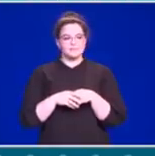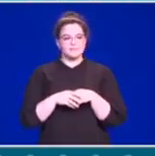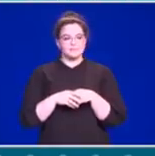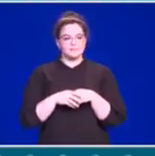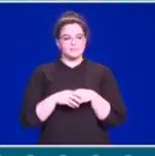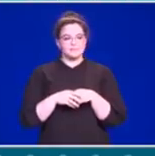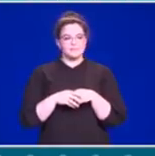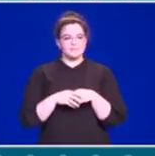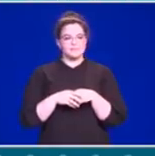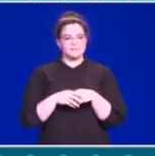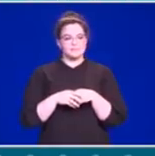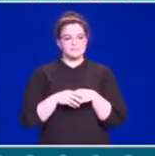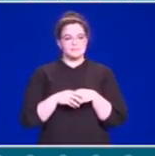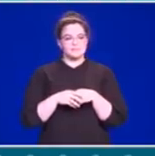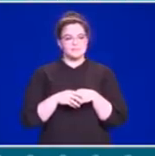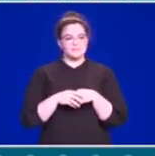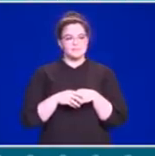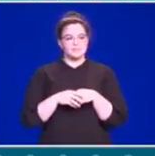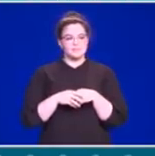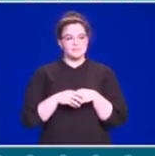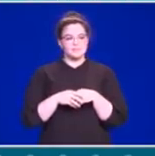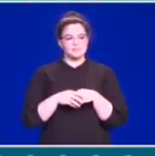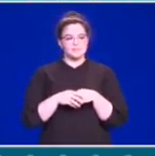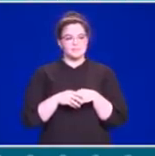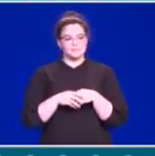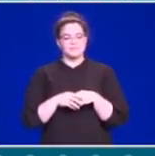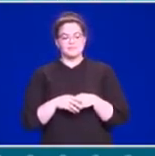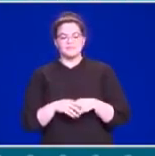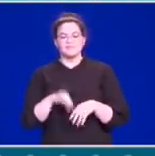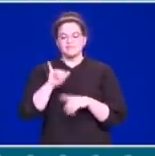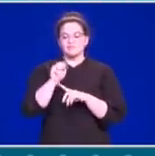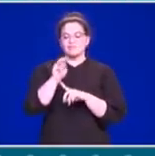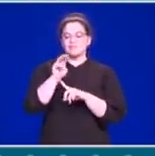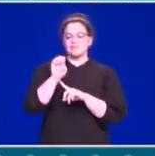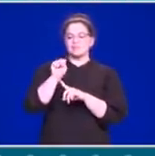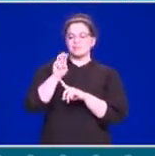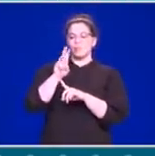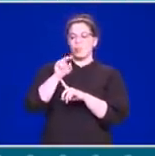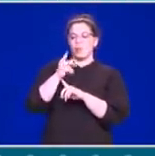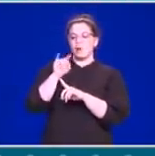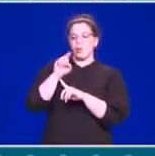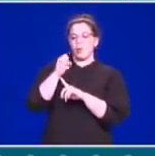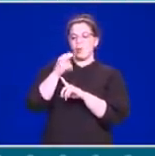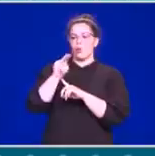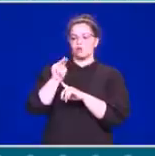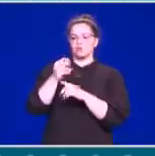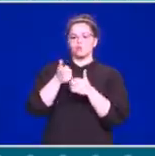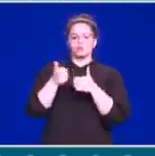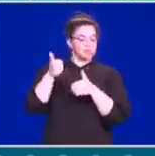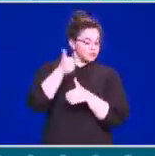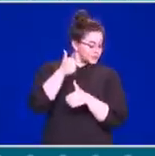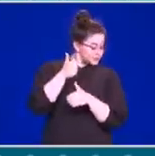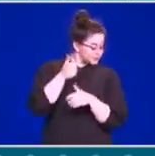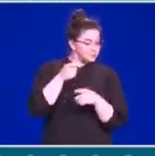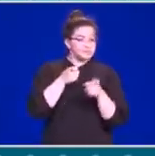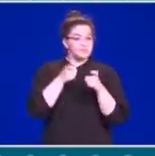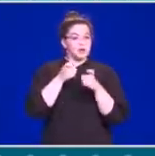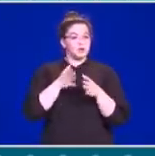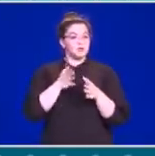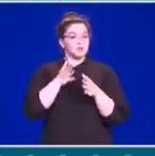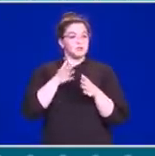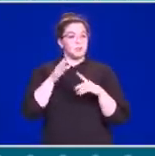of the Redistricting and Voting Rights Data Office, James Whitehorn, Senior Demographer in our Population Division, Mark